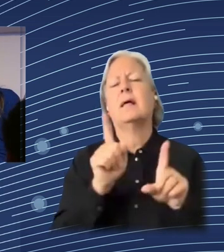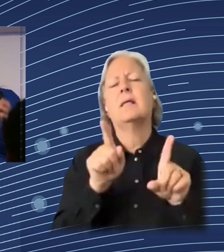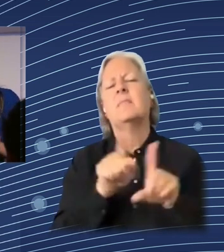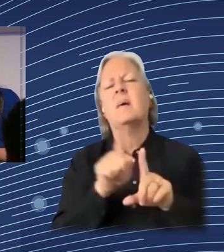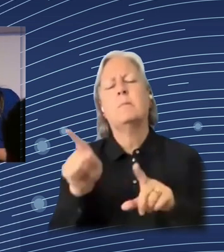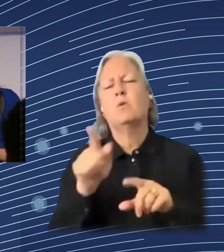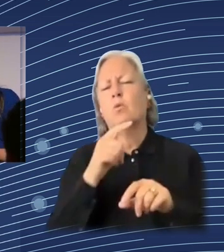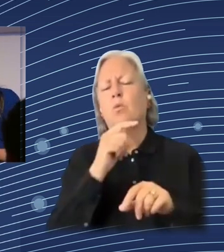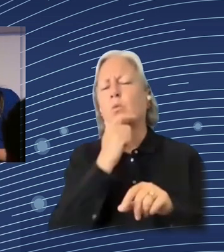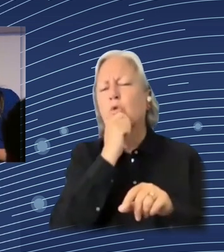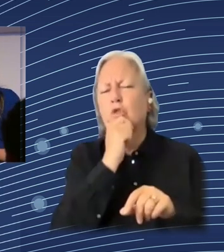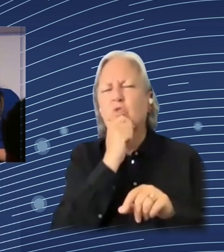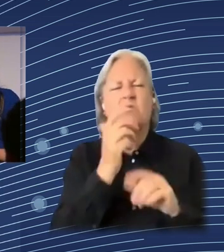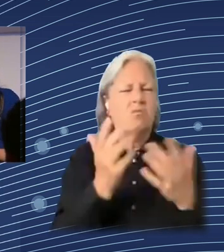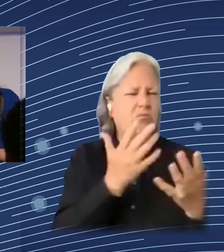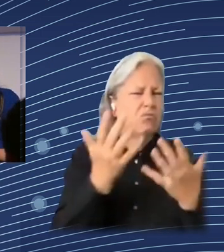something like that,